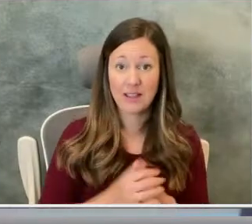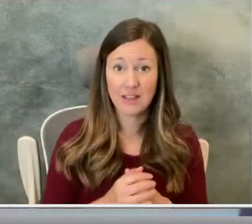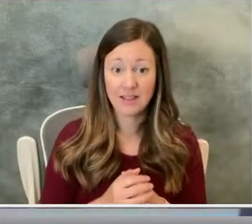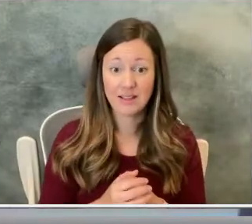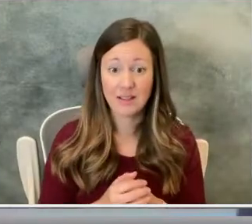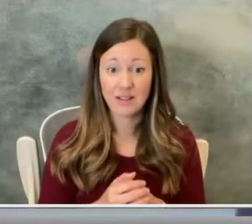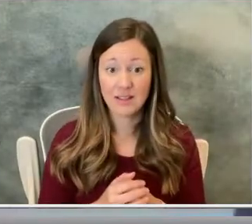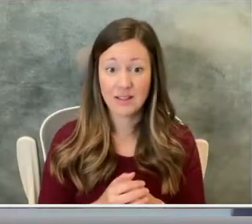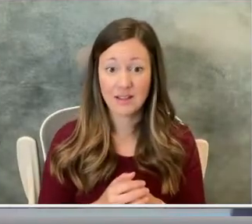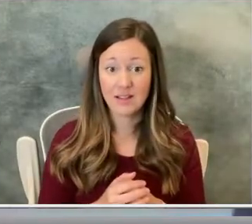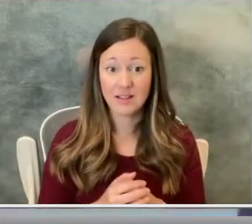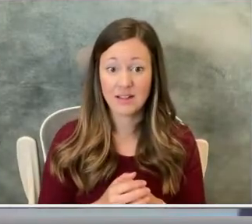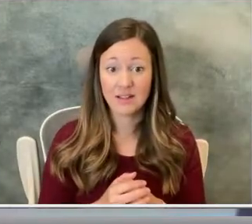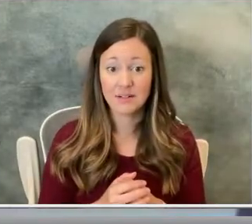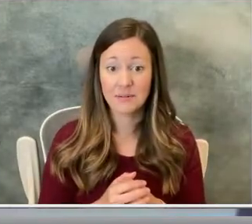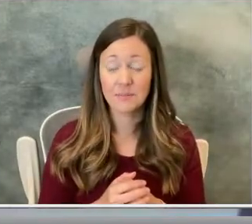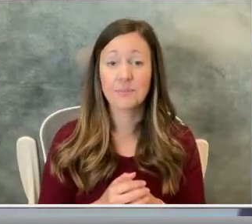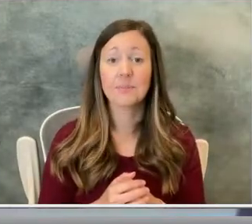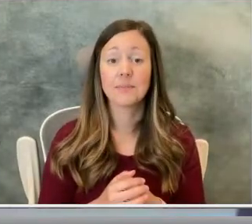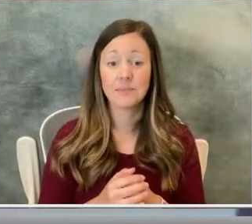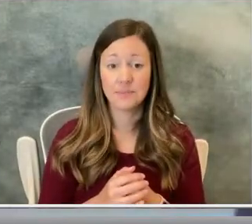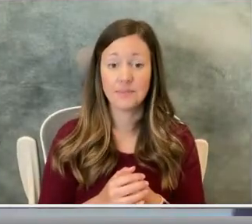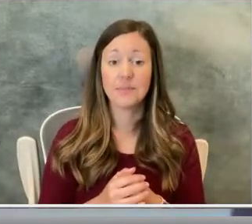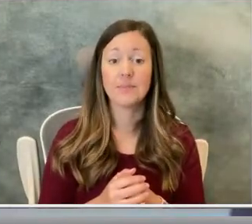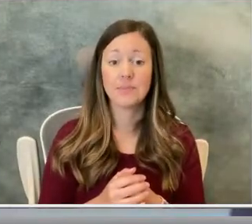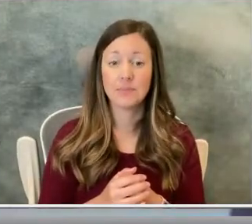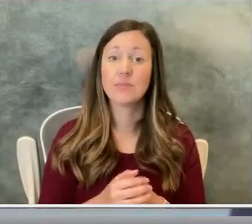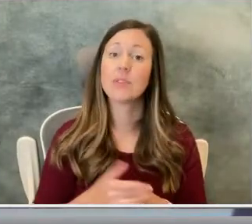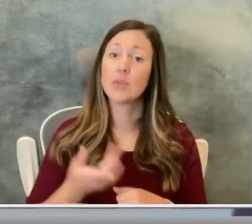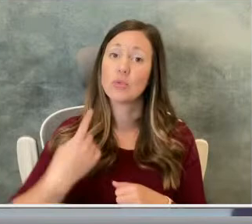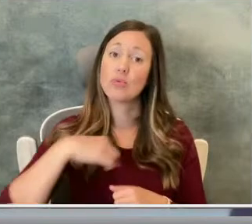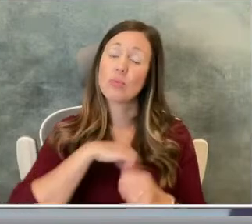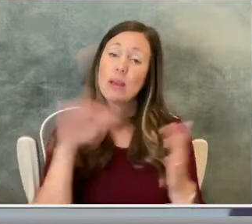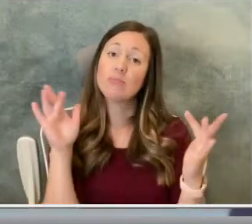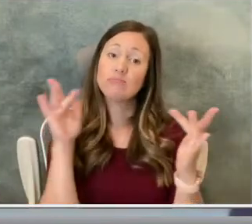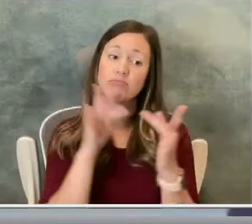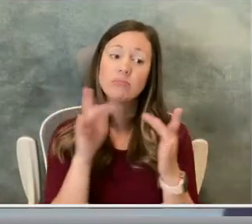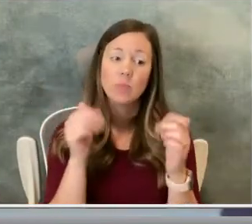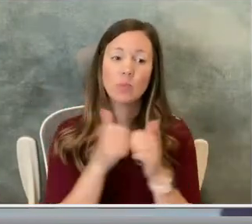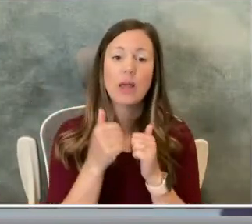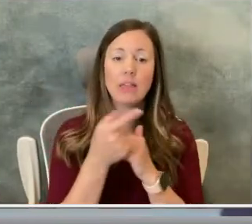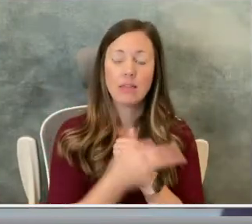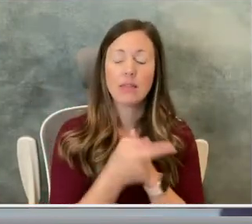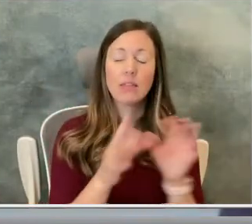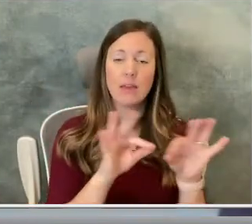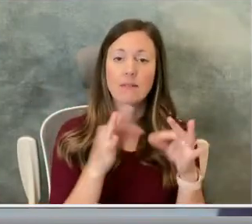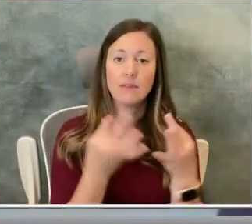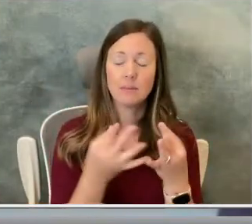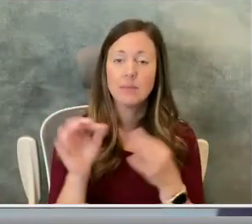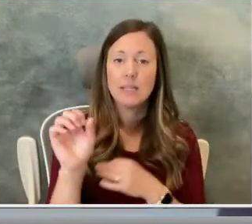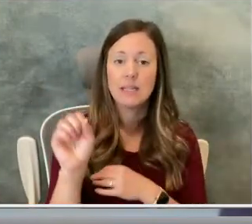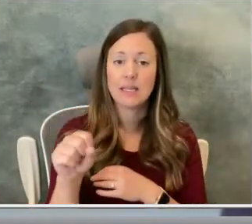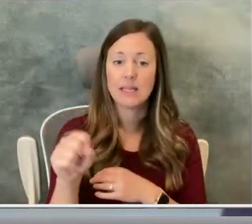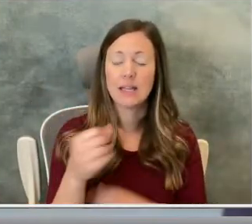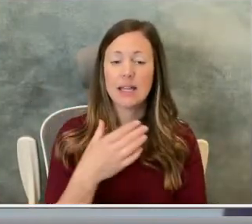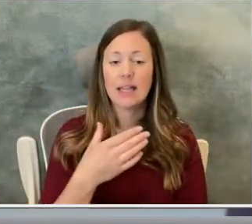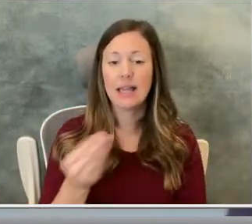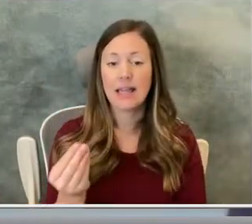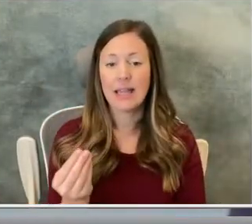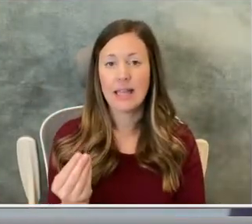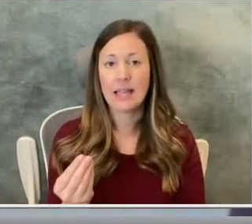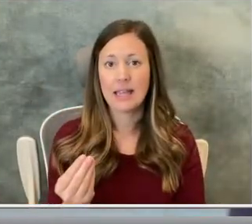We have been in correspondence with the donor family, and at some point,